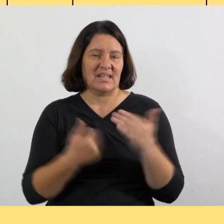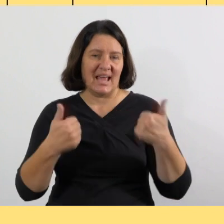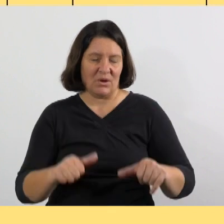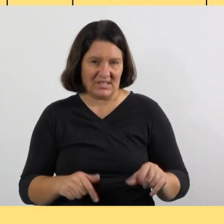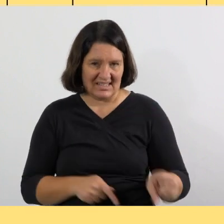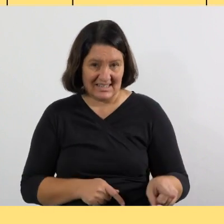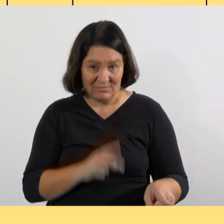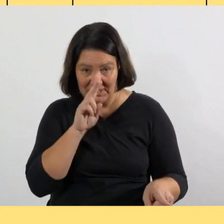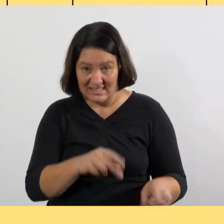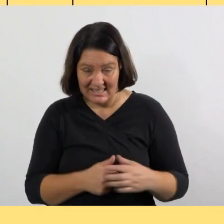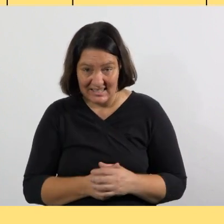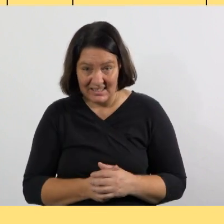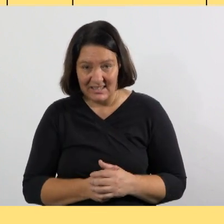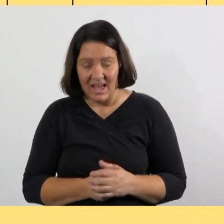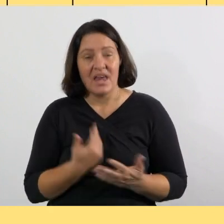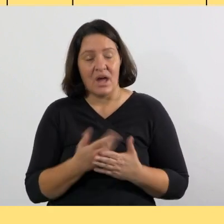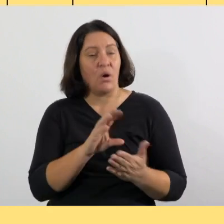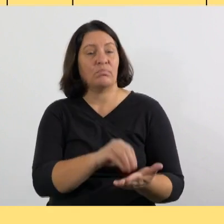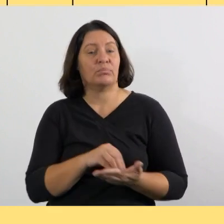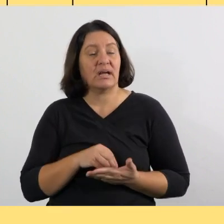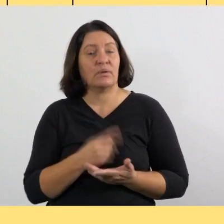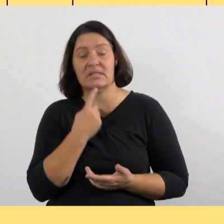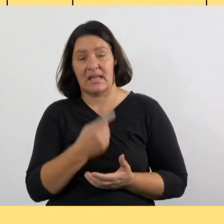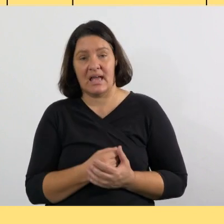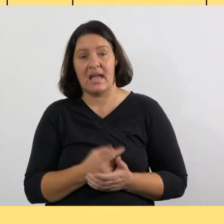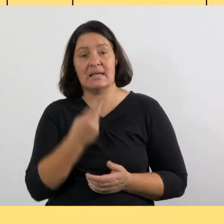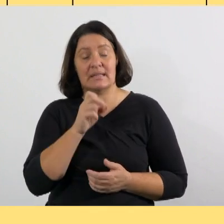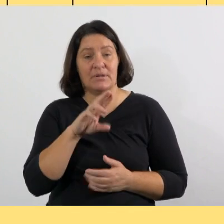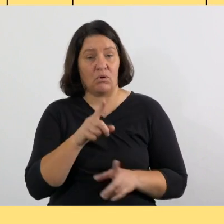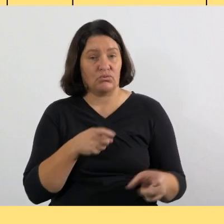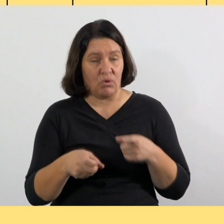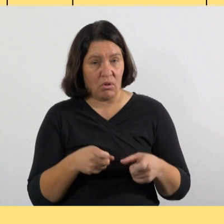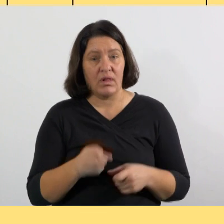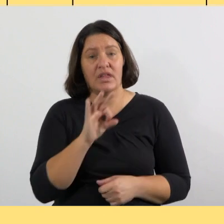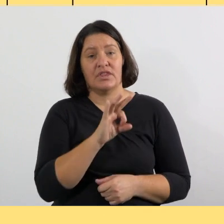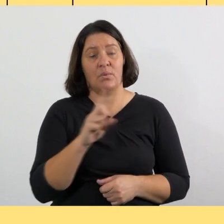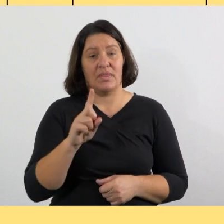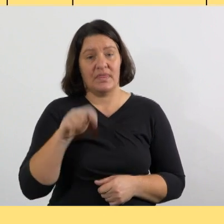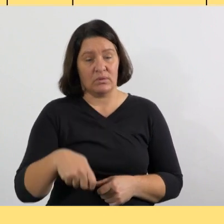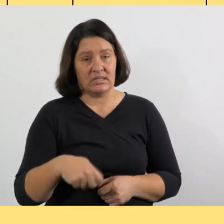accounts section here. Can you see that? I'm going to bring in, I'll say, debtors control